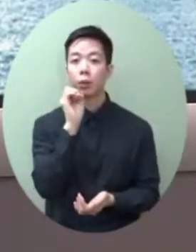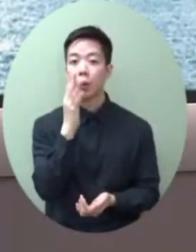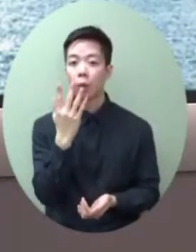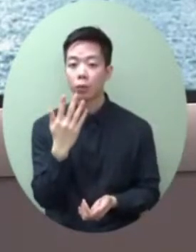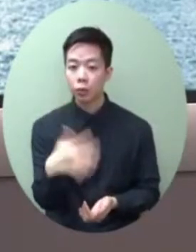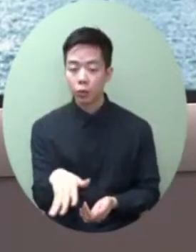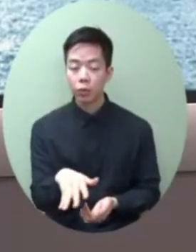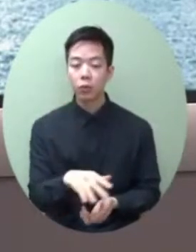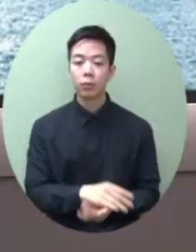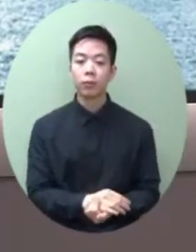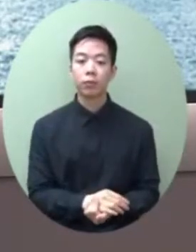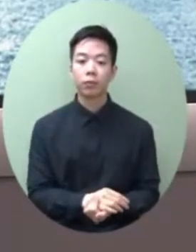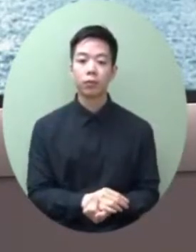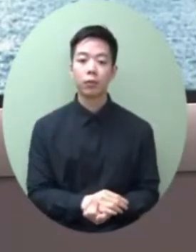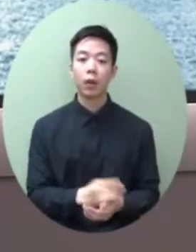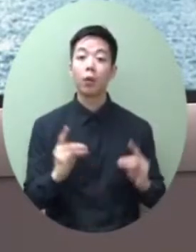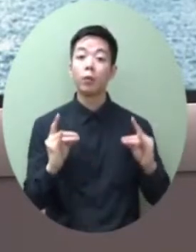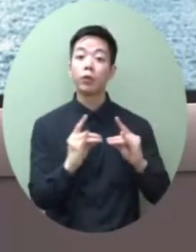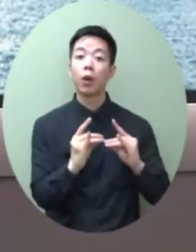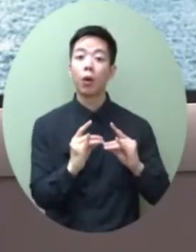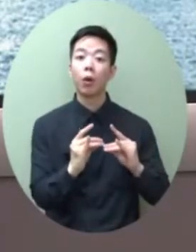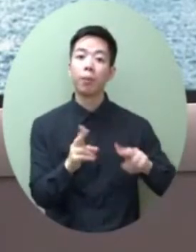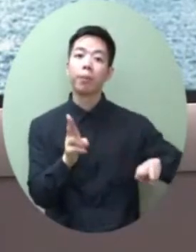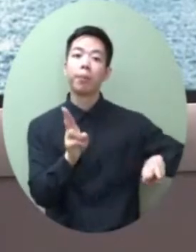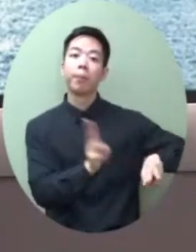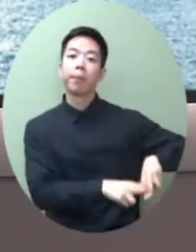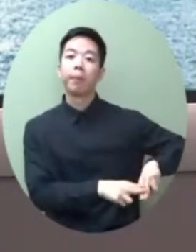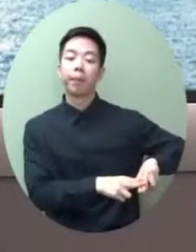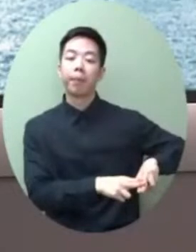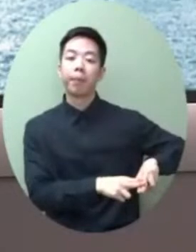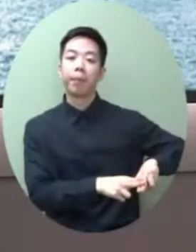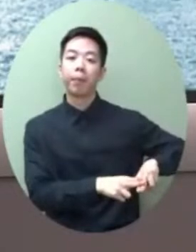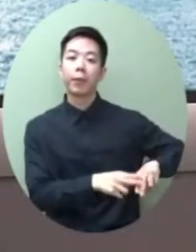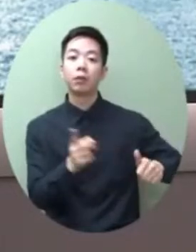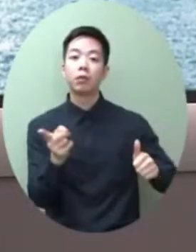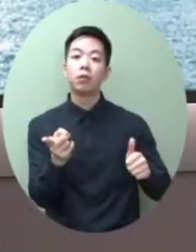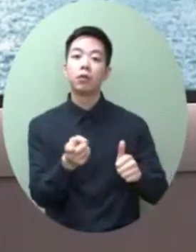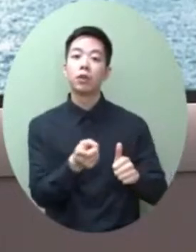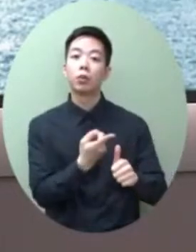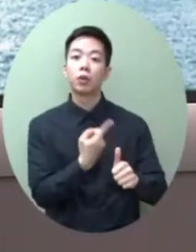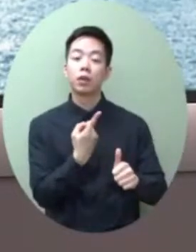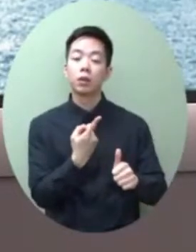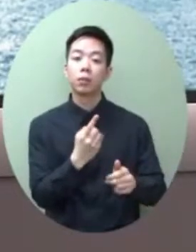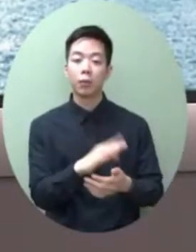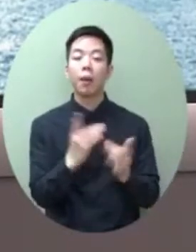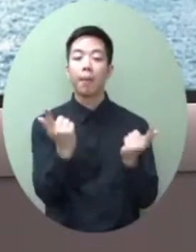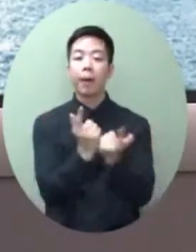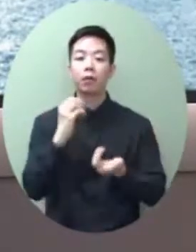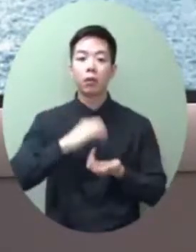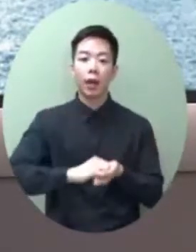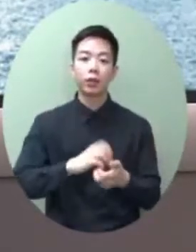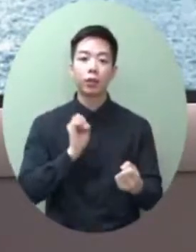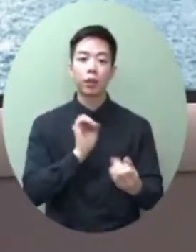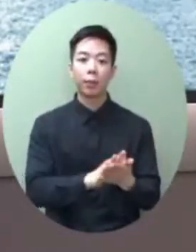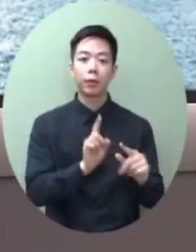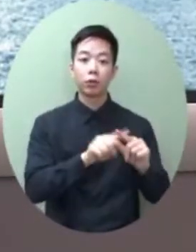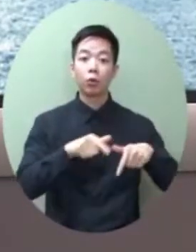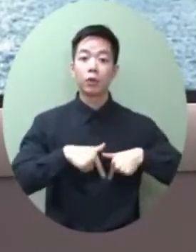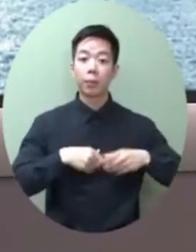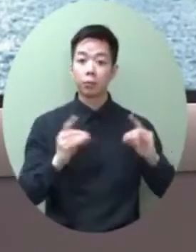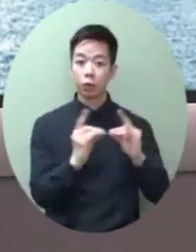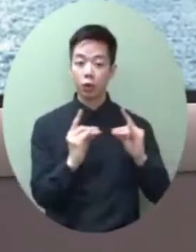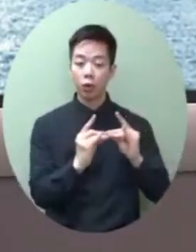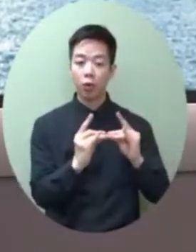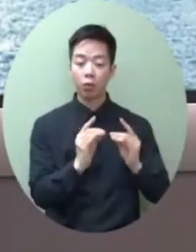bed and also some of the bed in the North Lantau Hong Kong Infection Control Center, and try to